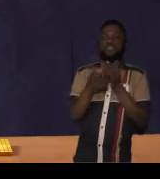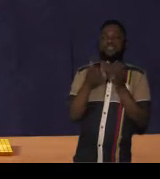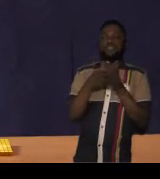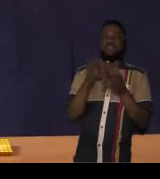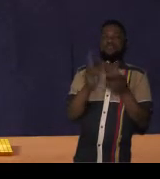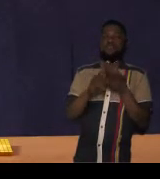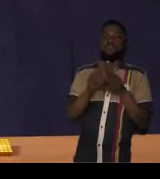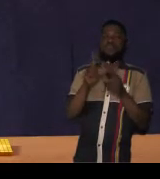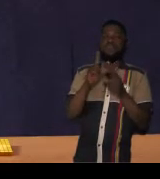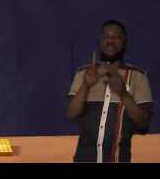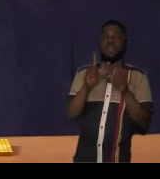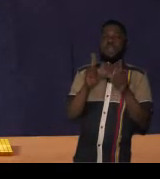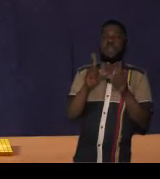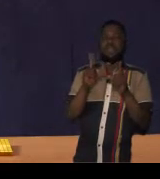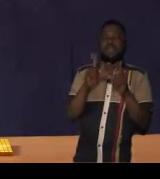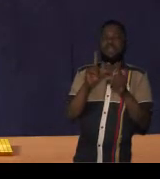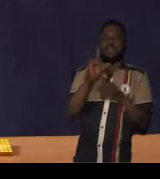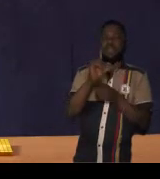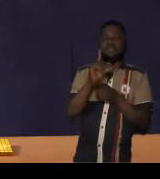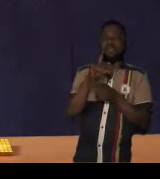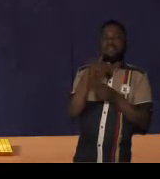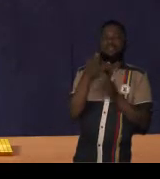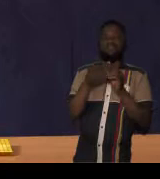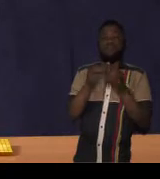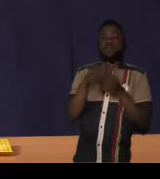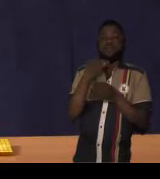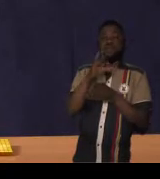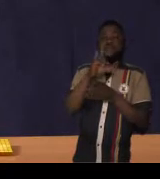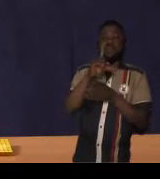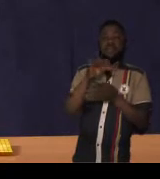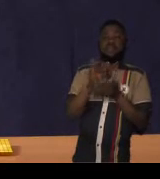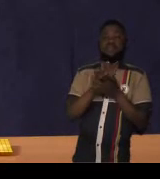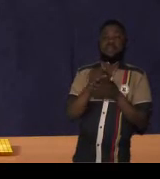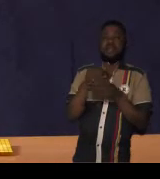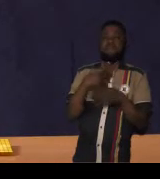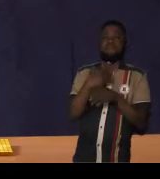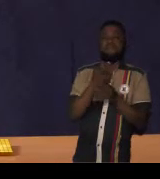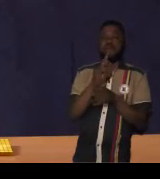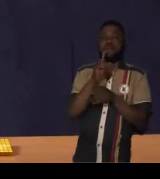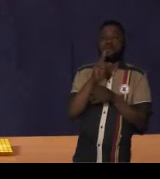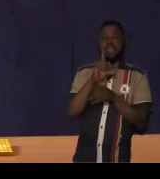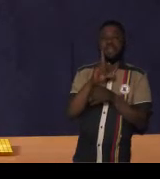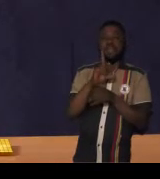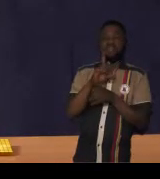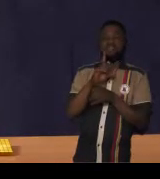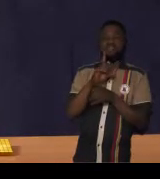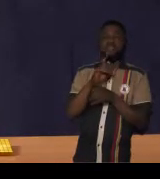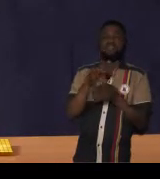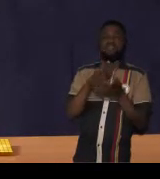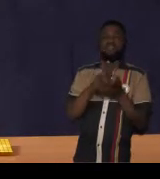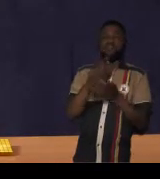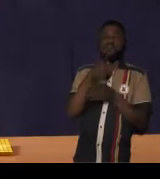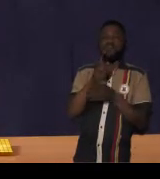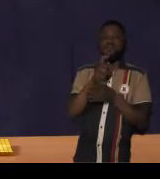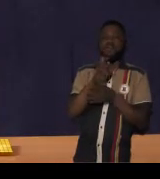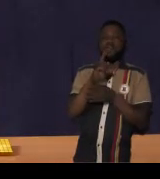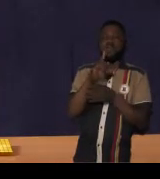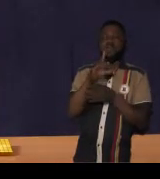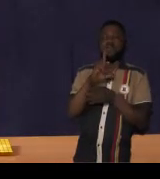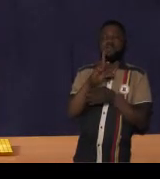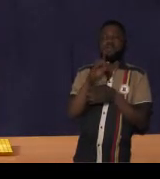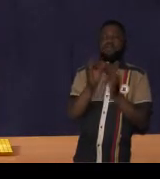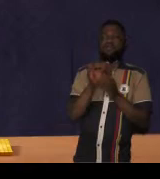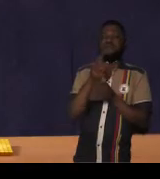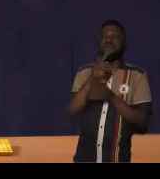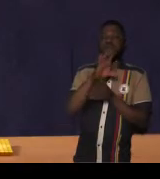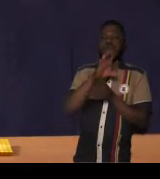centiliters to liters. Do you remember the number of centiliters that make up 1 liter? Of course you do. It's 100 centiliters.